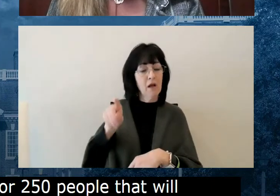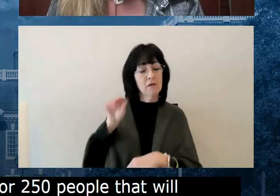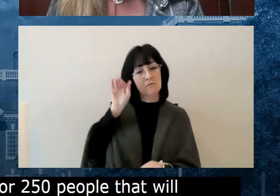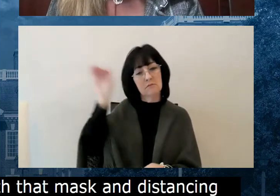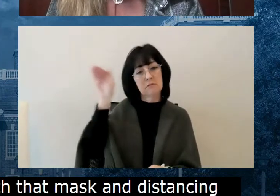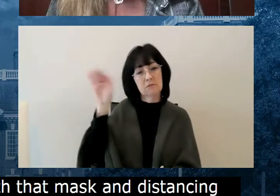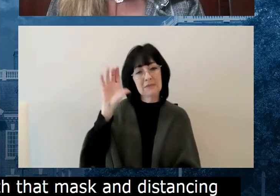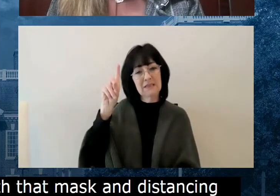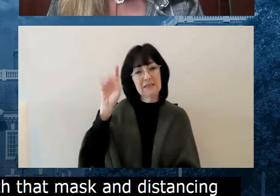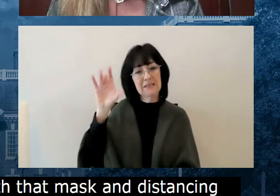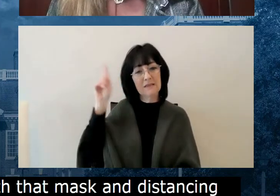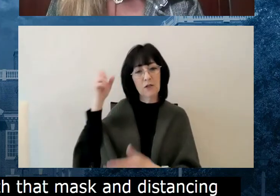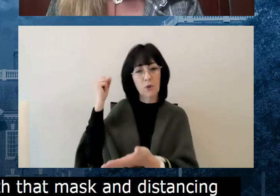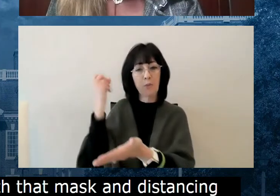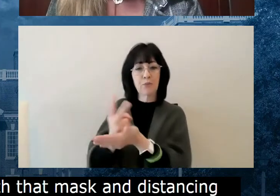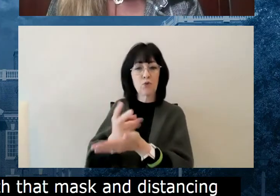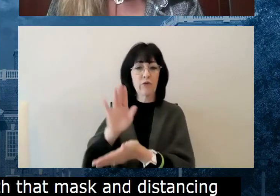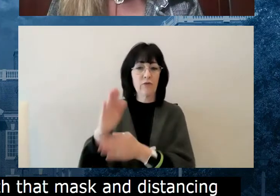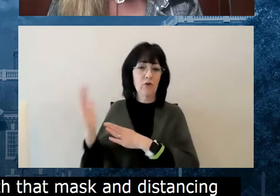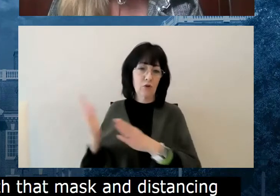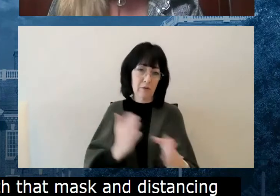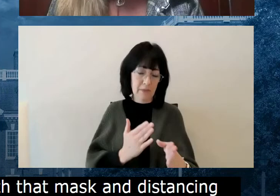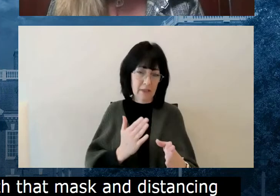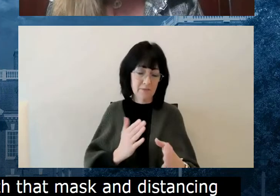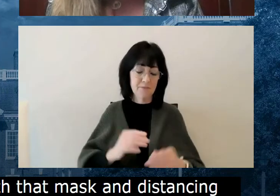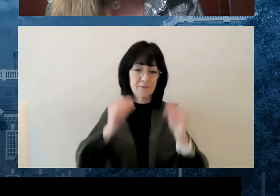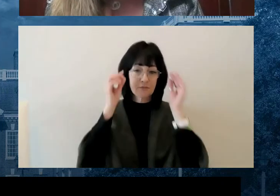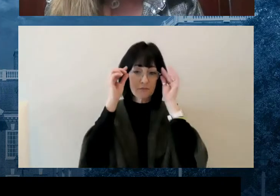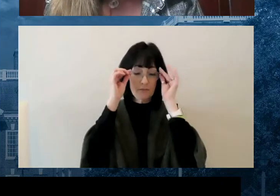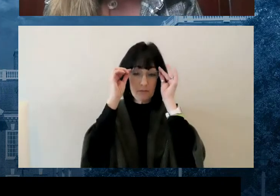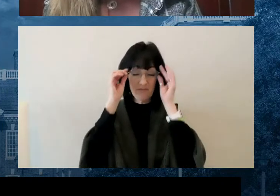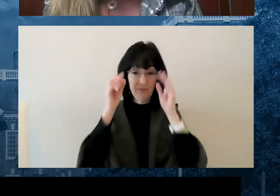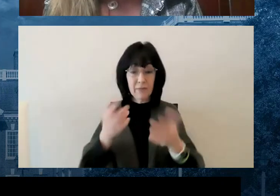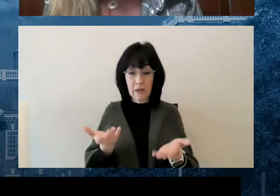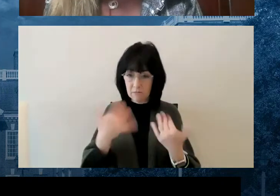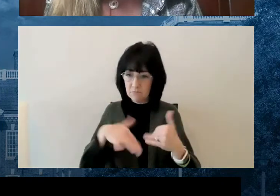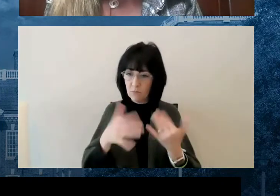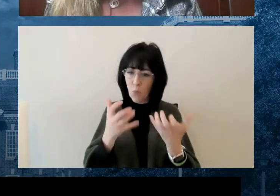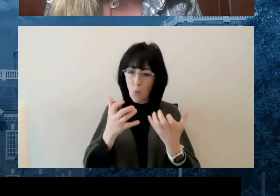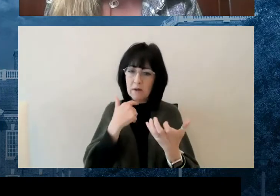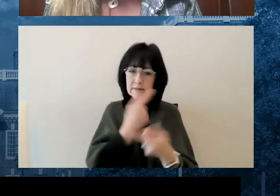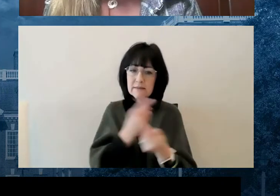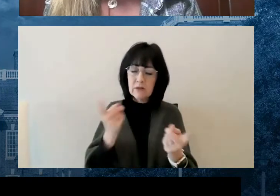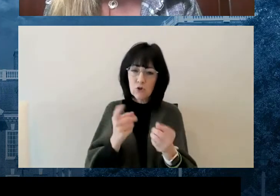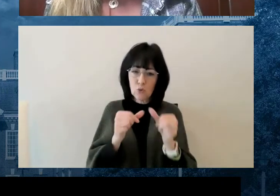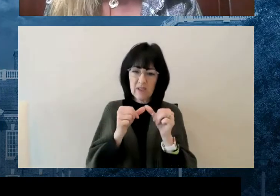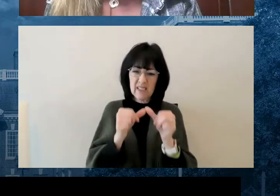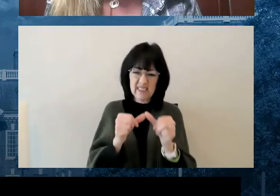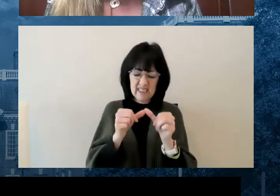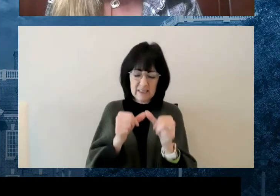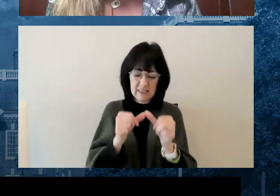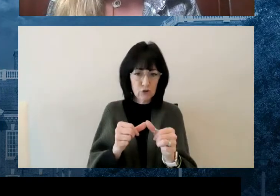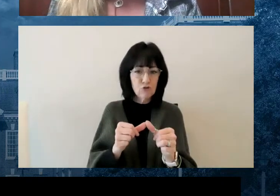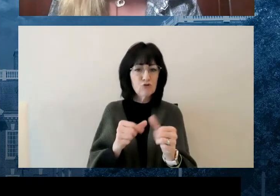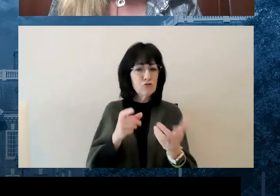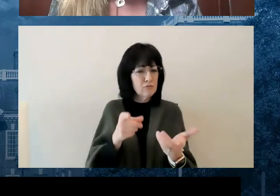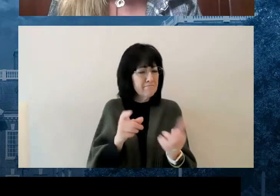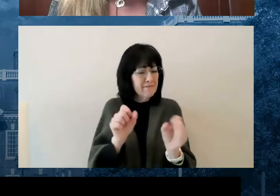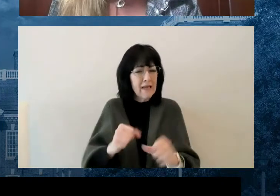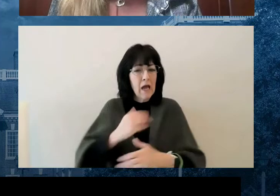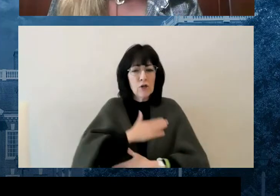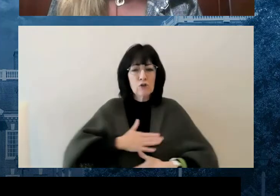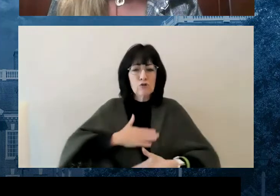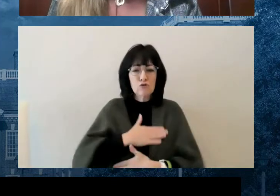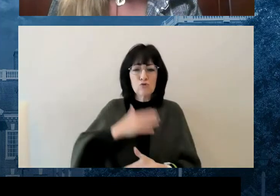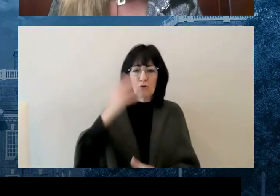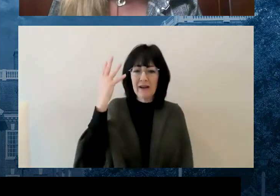all along, is safer than indoors. So continue to try to be outdoors as much as possible, especially when you're